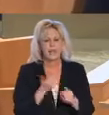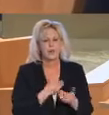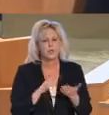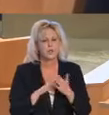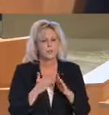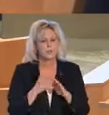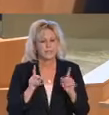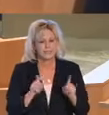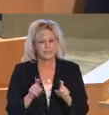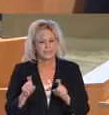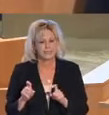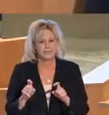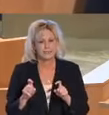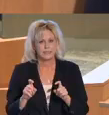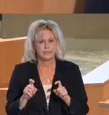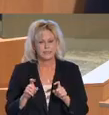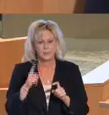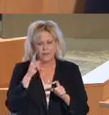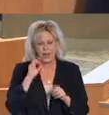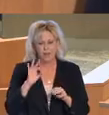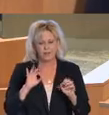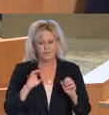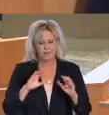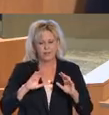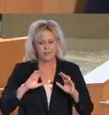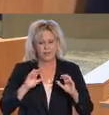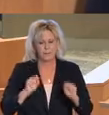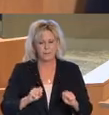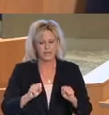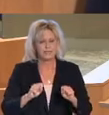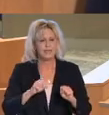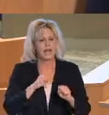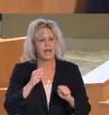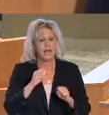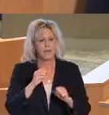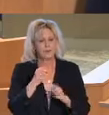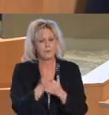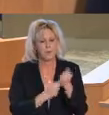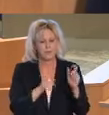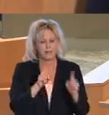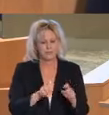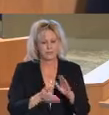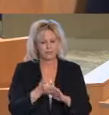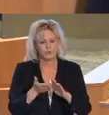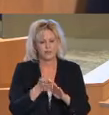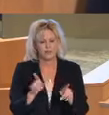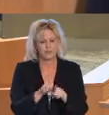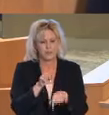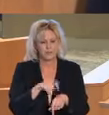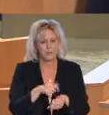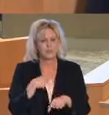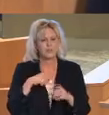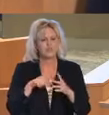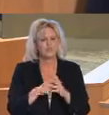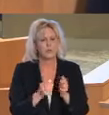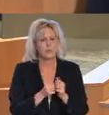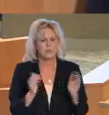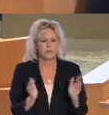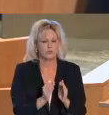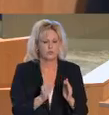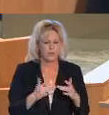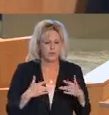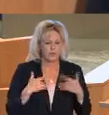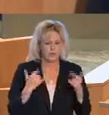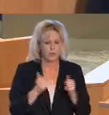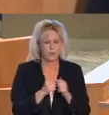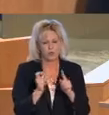testing sites, just due to capacity and the ability to run both tests simultaneously, we've started out just at the smaller events to offer